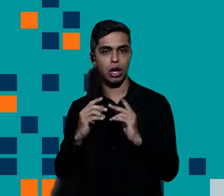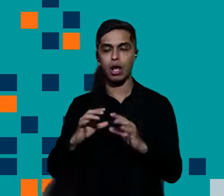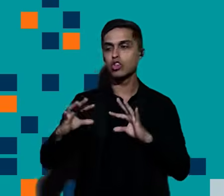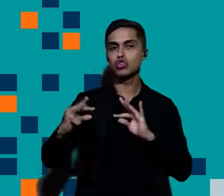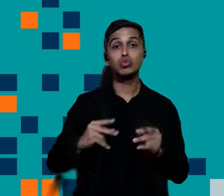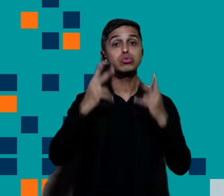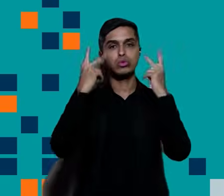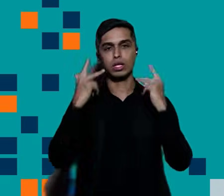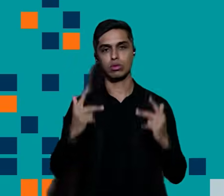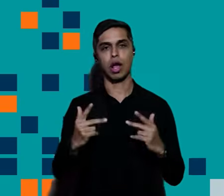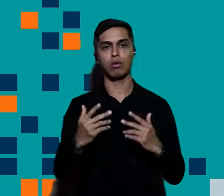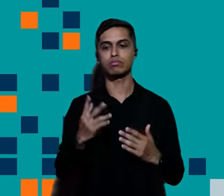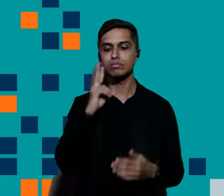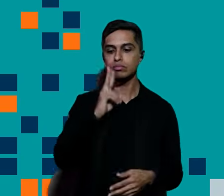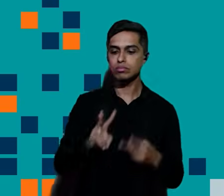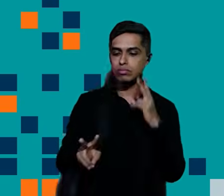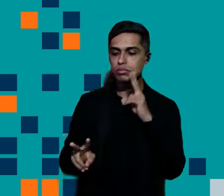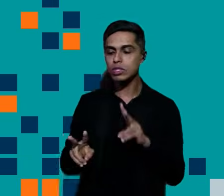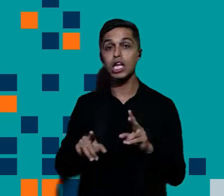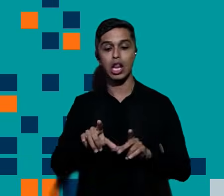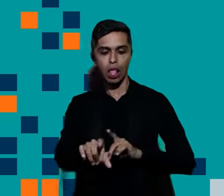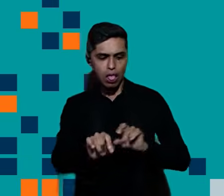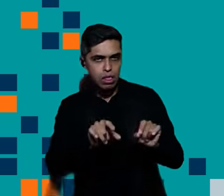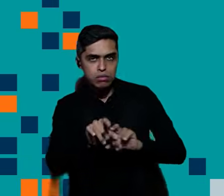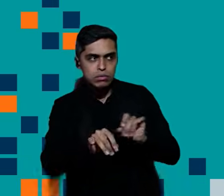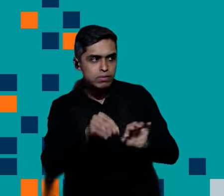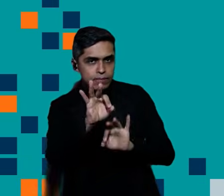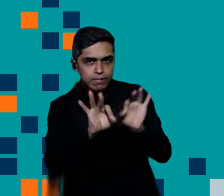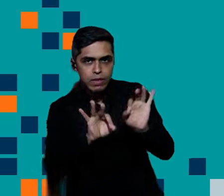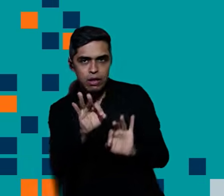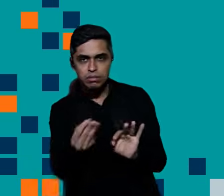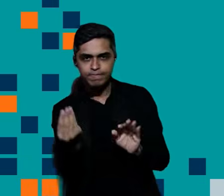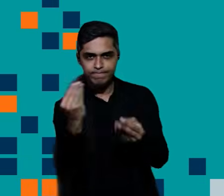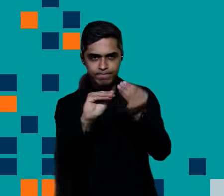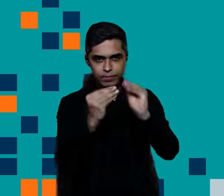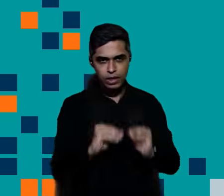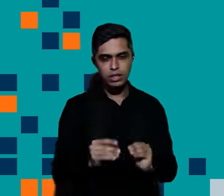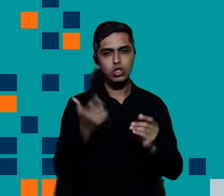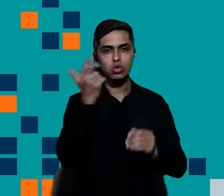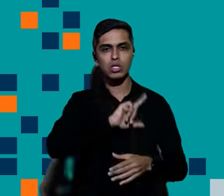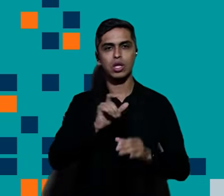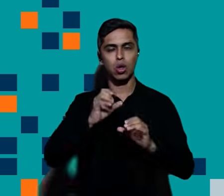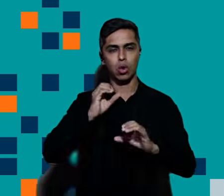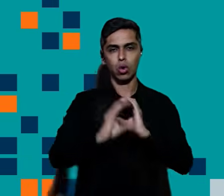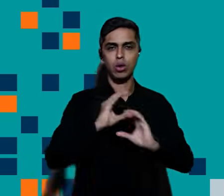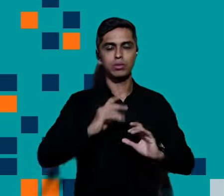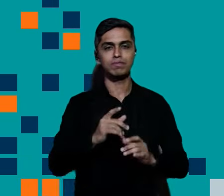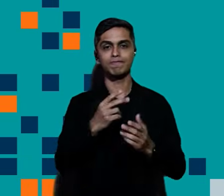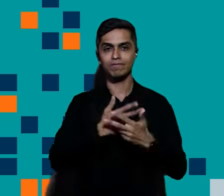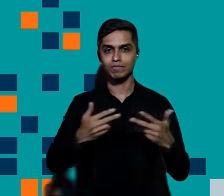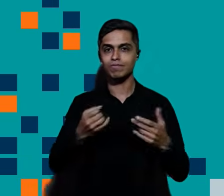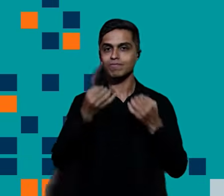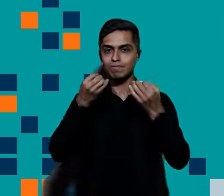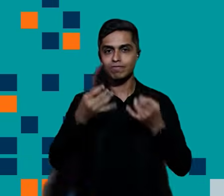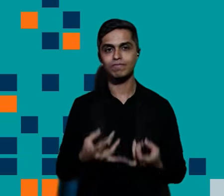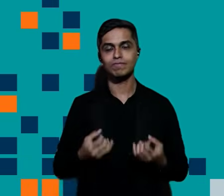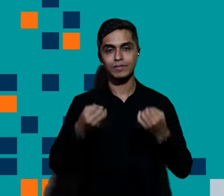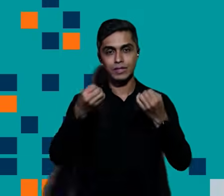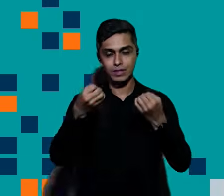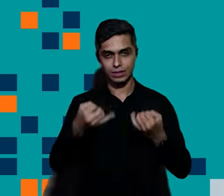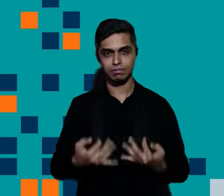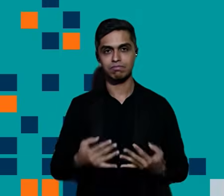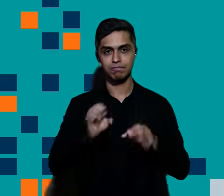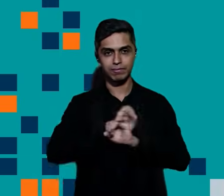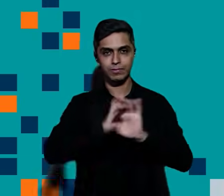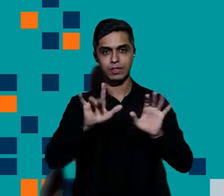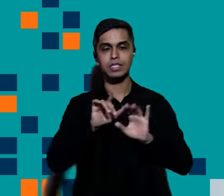all chosen very specifically to communicate a message that you're in good hands and there's life and